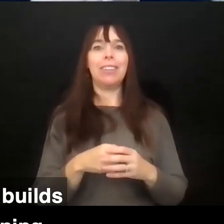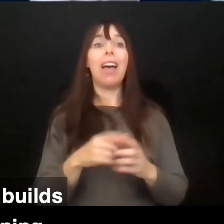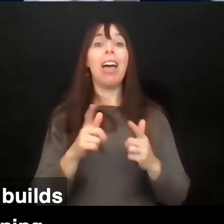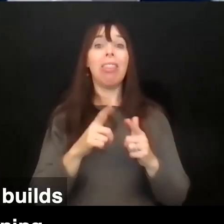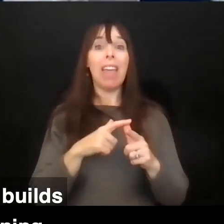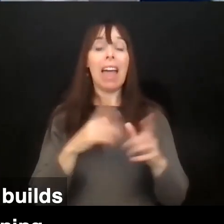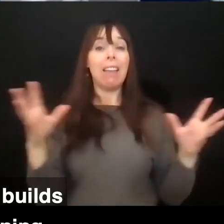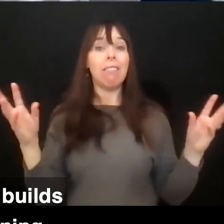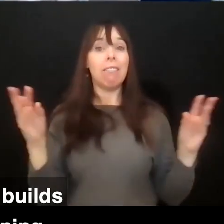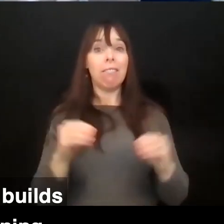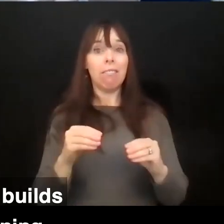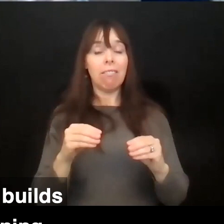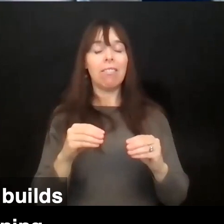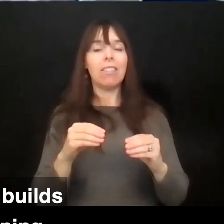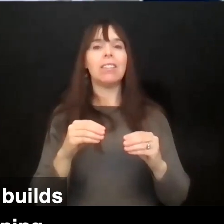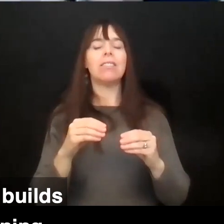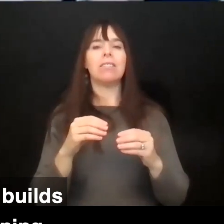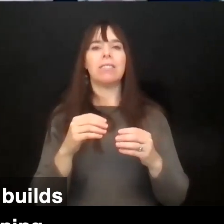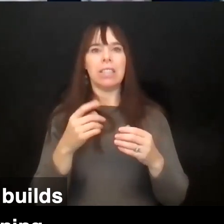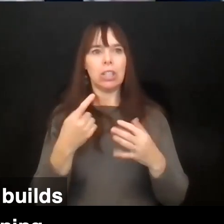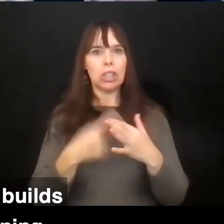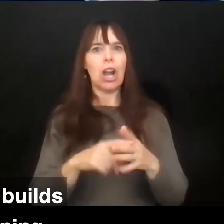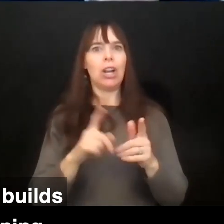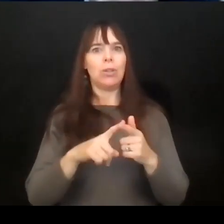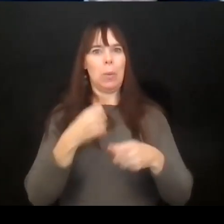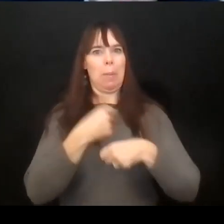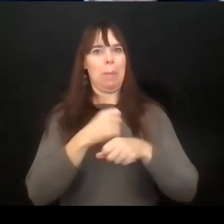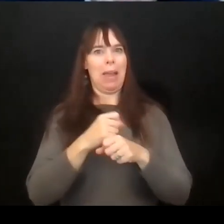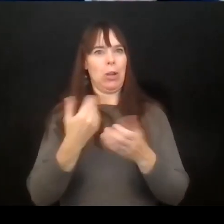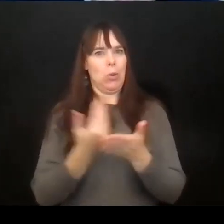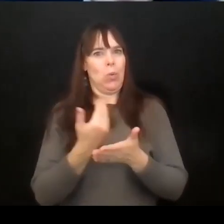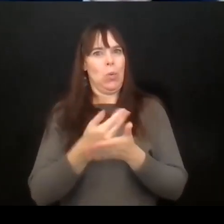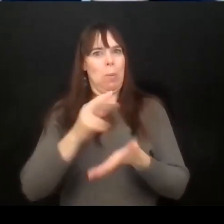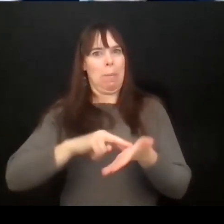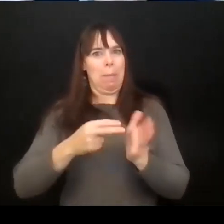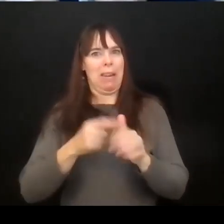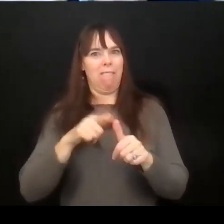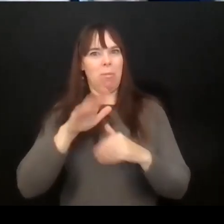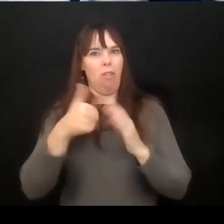she sort of builds a different kind of meaning